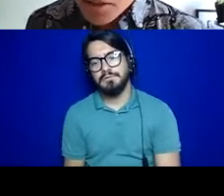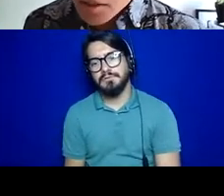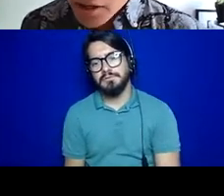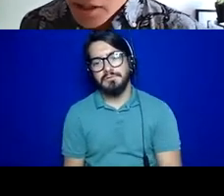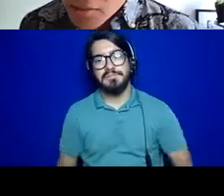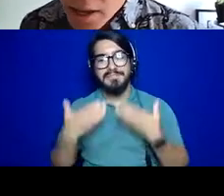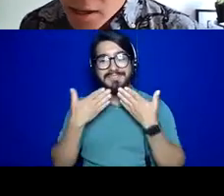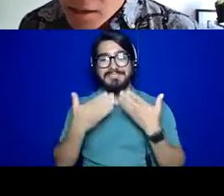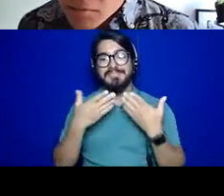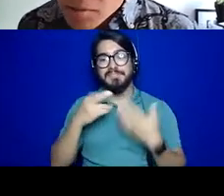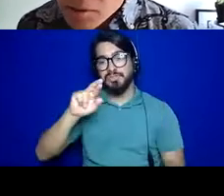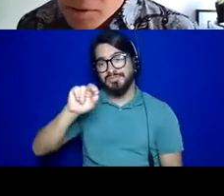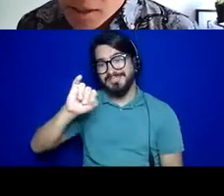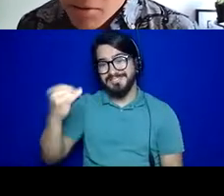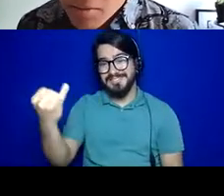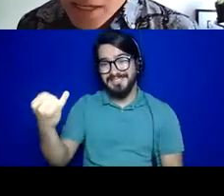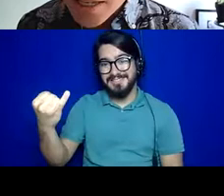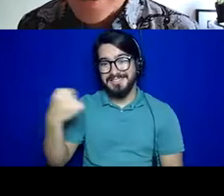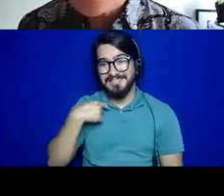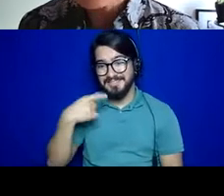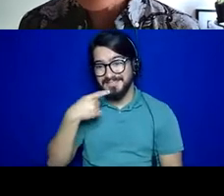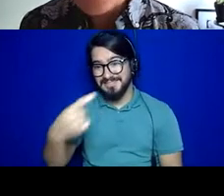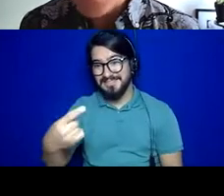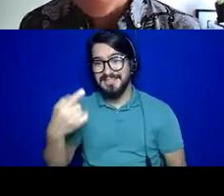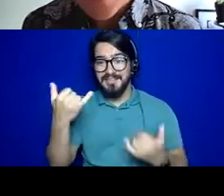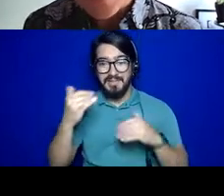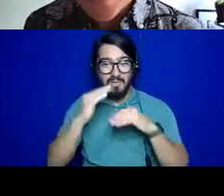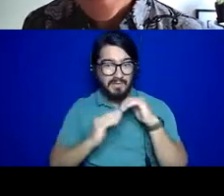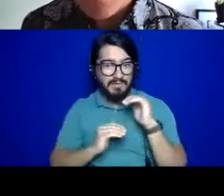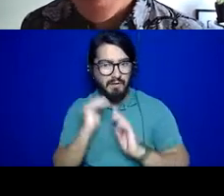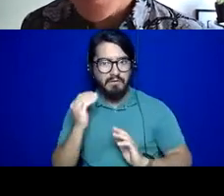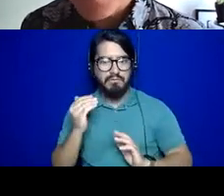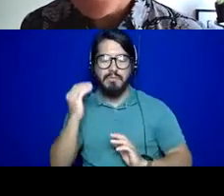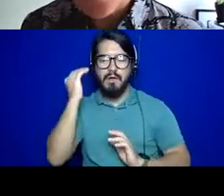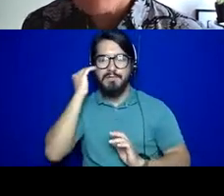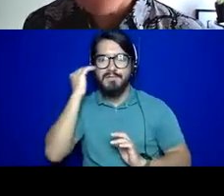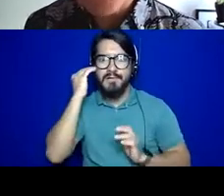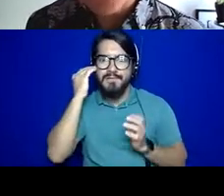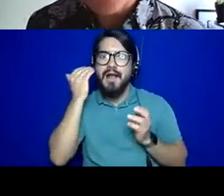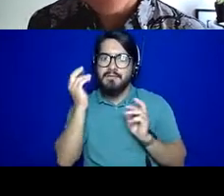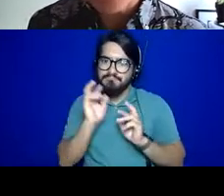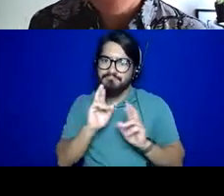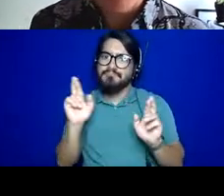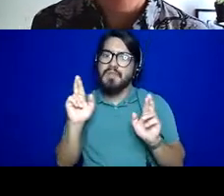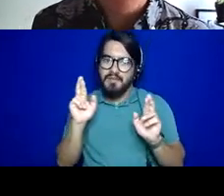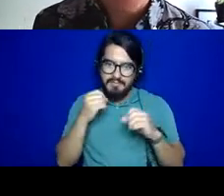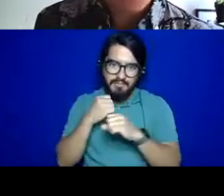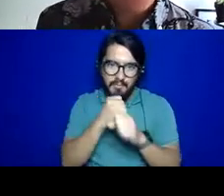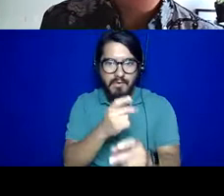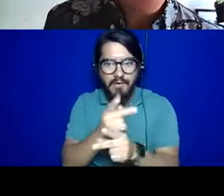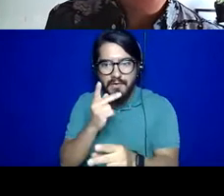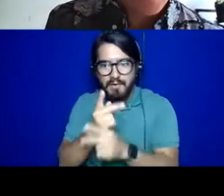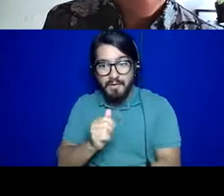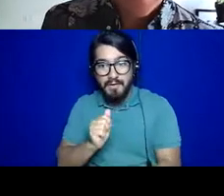Thanks, Raj. I'm walking away comfortable knowing that I've been taking the precautions that I can, and I'm concerned for the lack of privacy concerns of my family